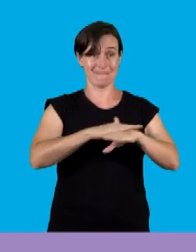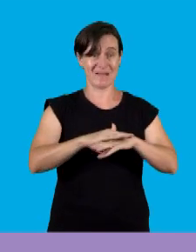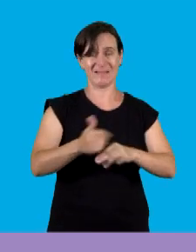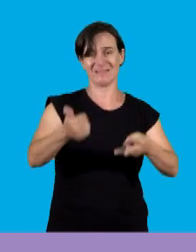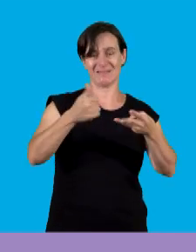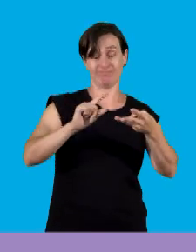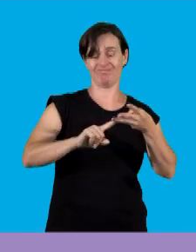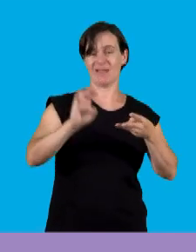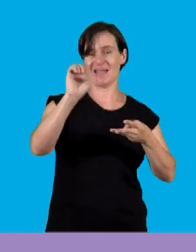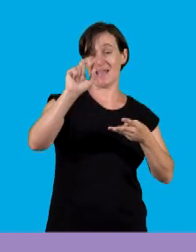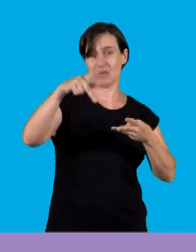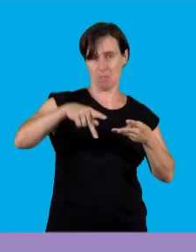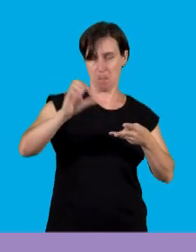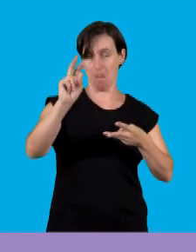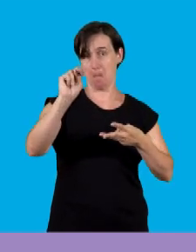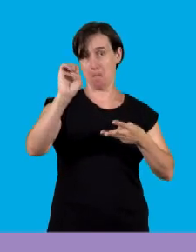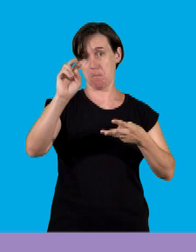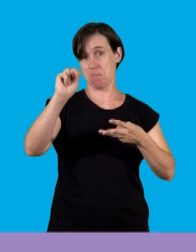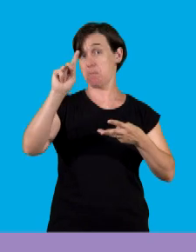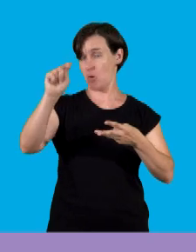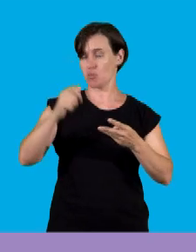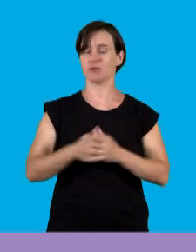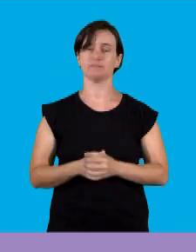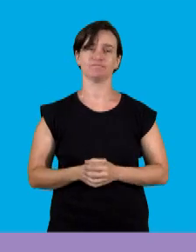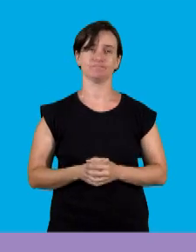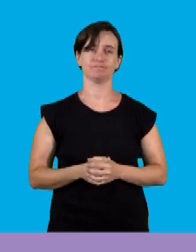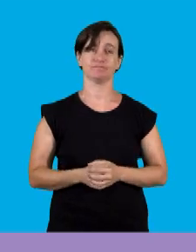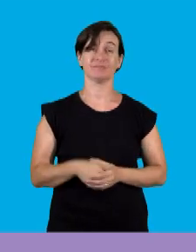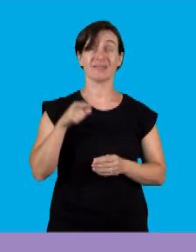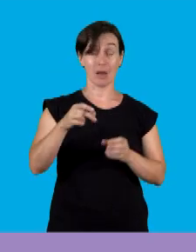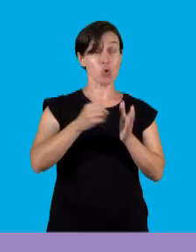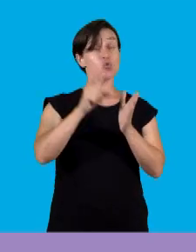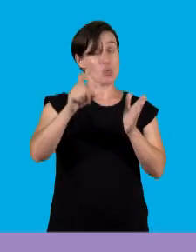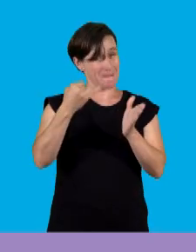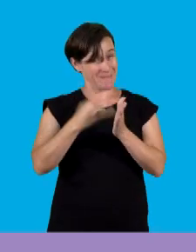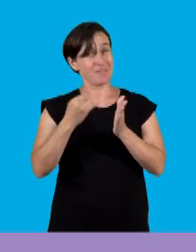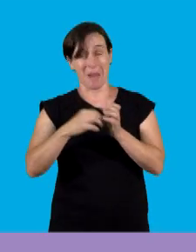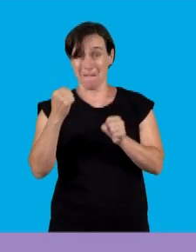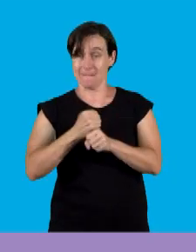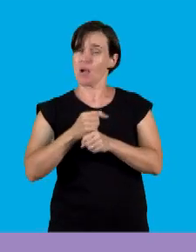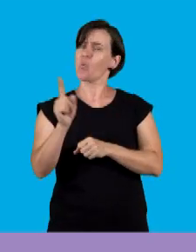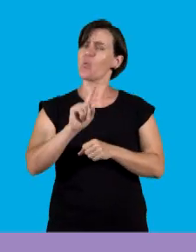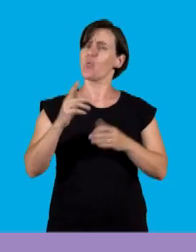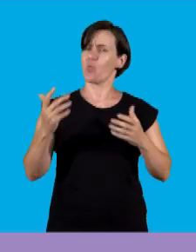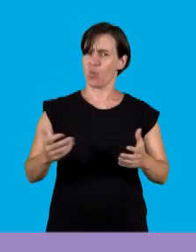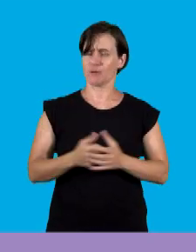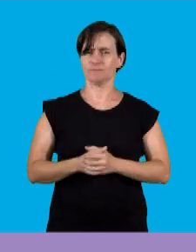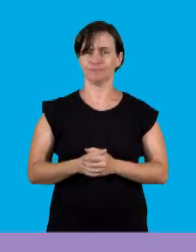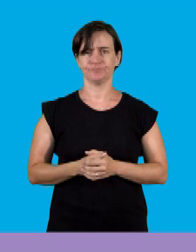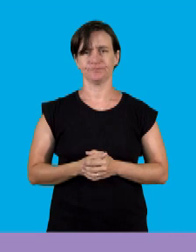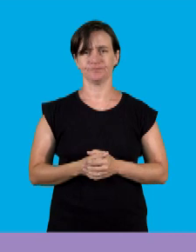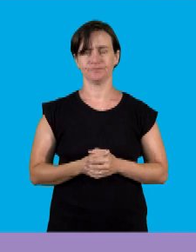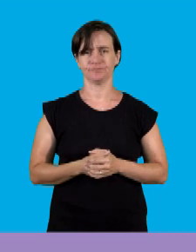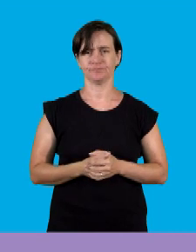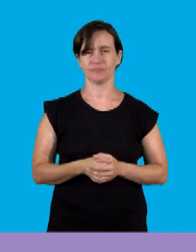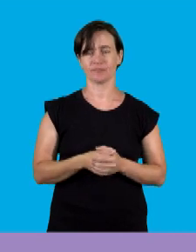and the exponents. Now let's look at the common errors that we should look out for, or things that you should look out for